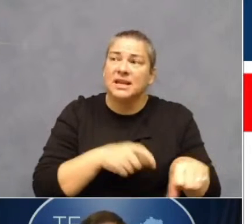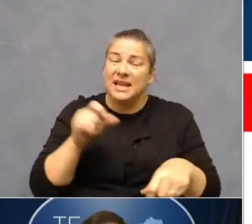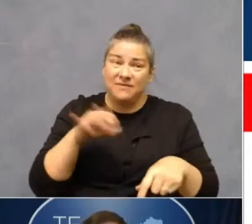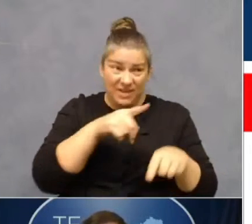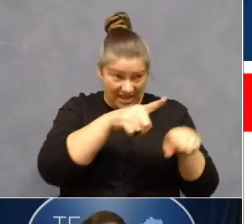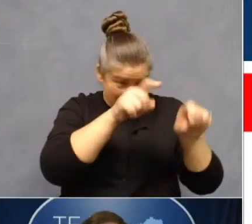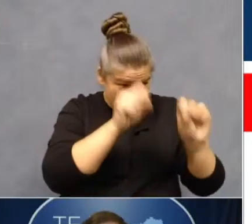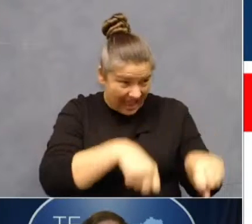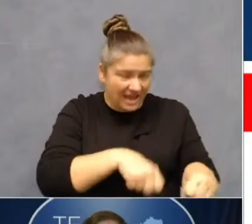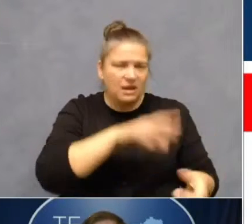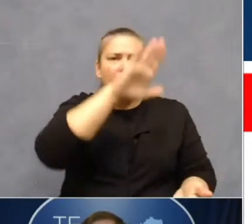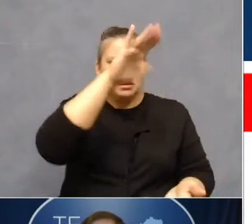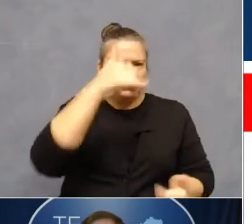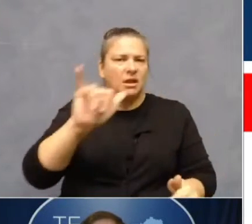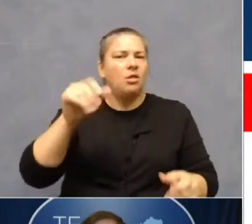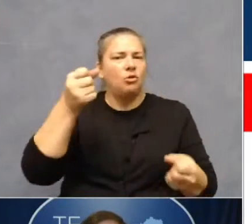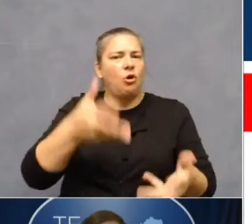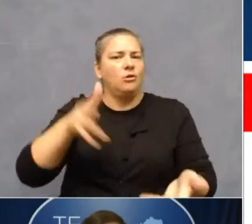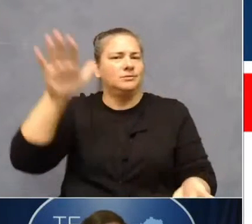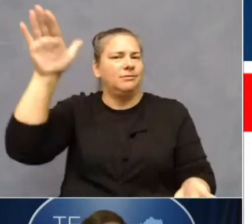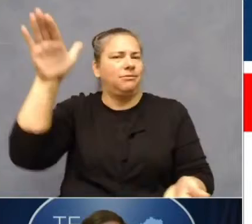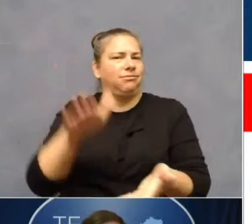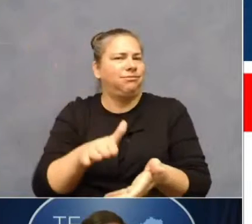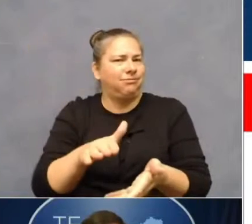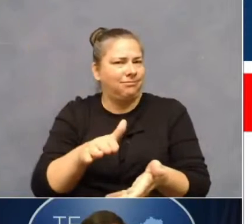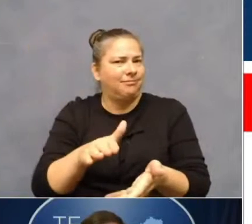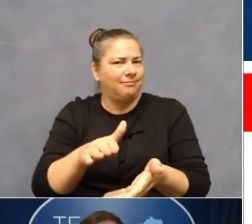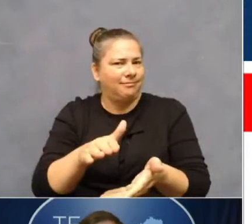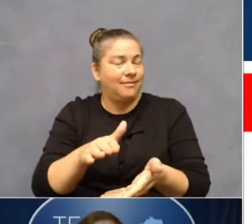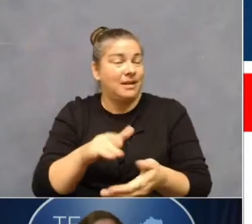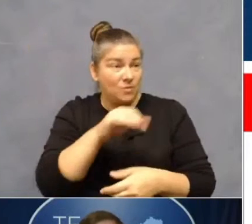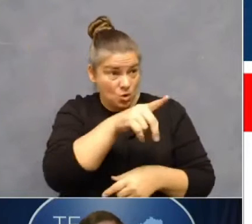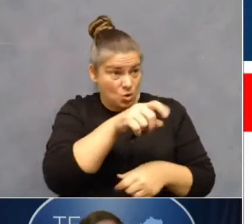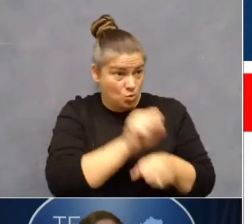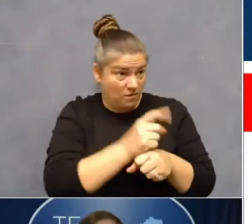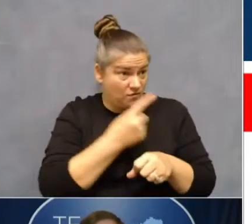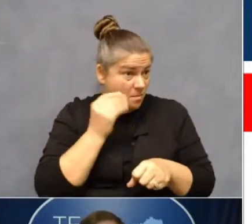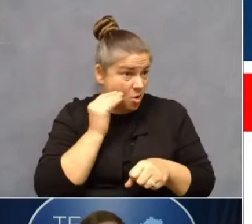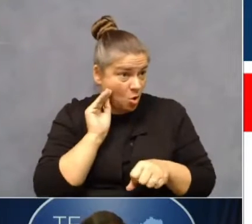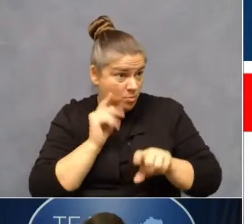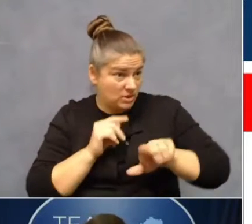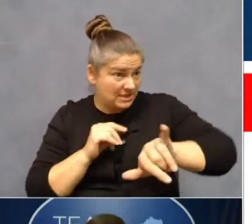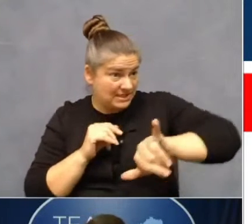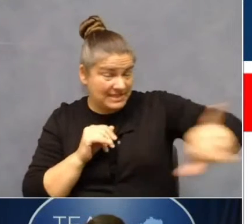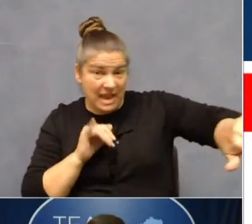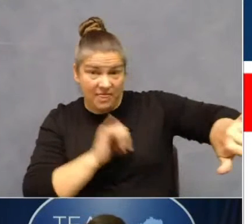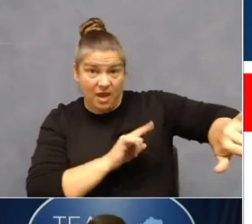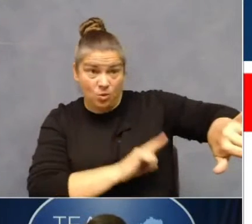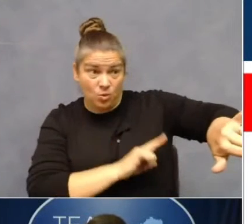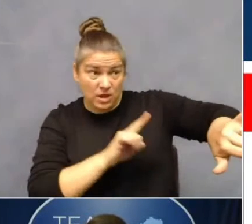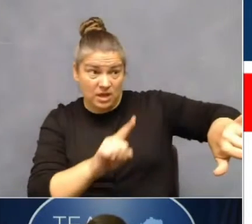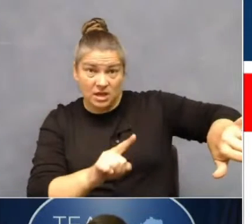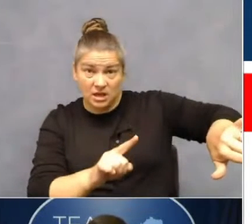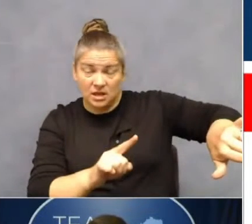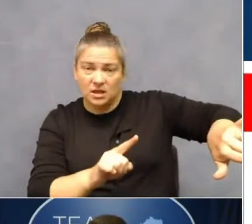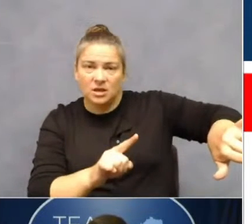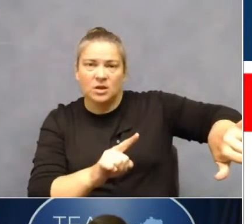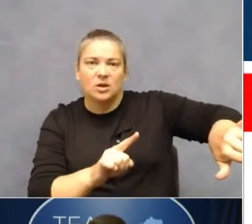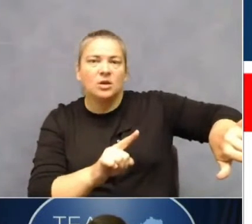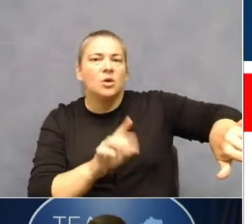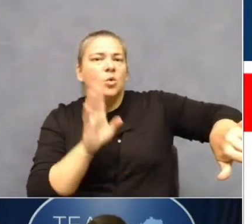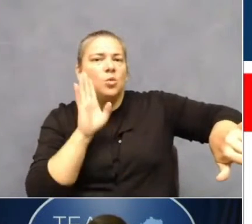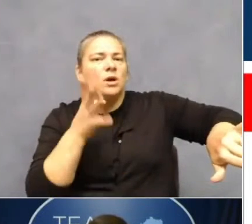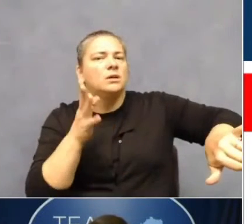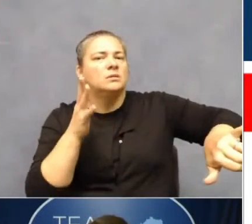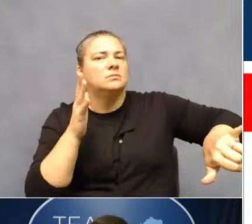better. And if those that can work from home for that week, we will see a lessening of the spread